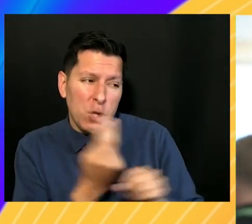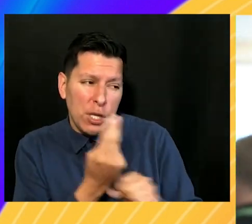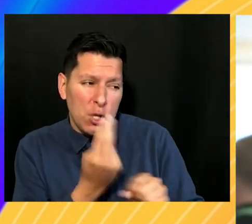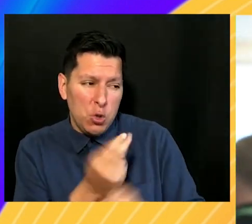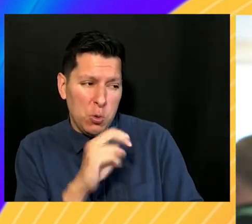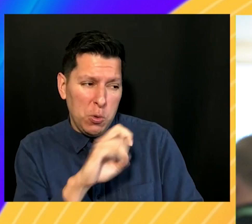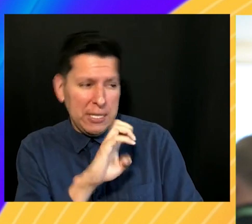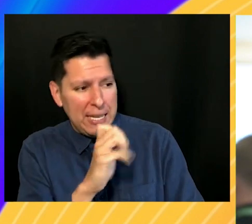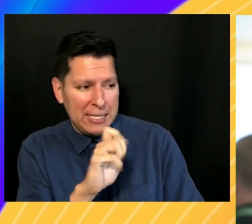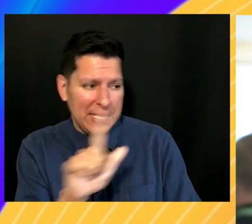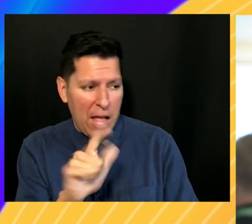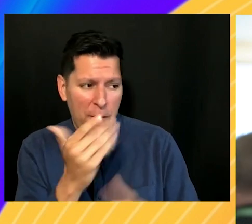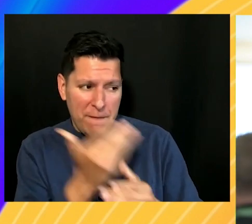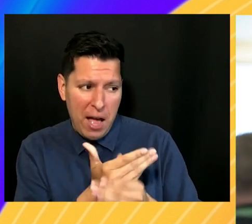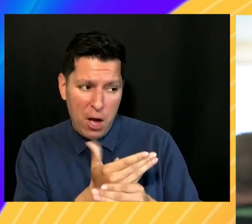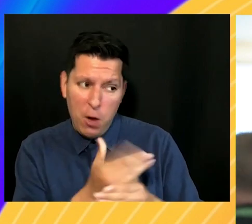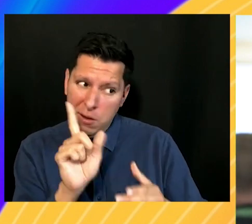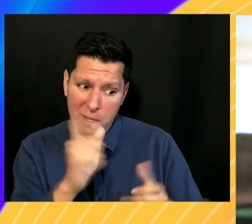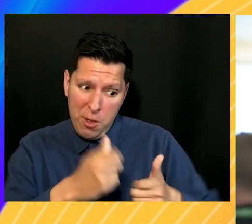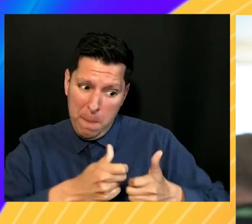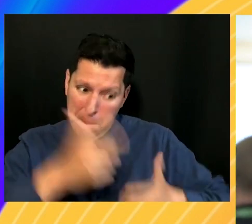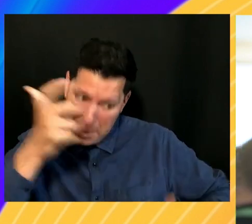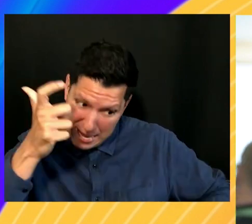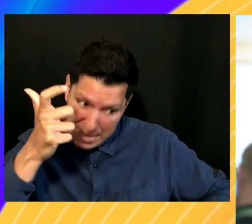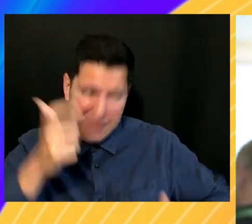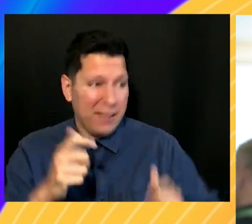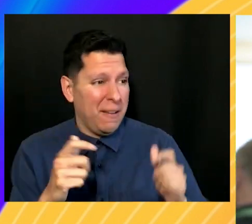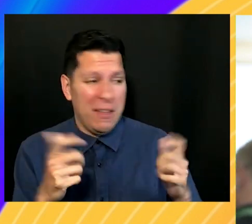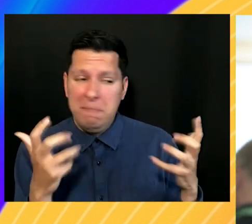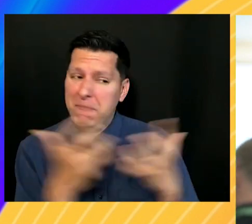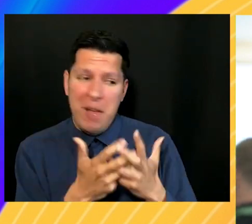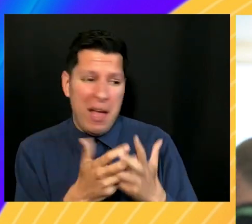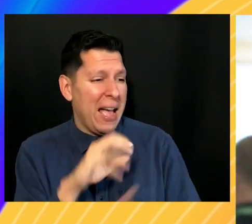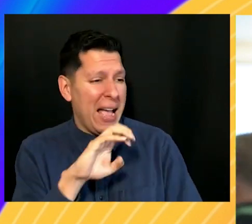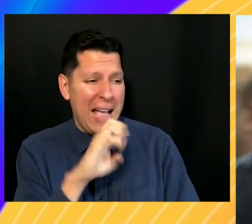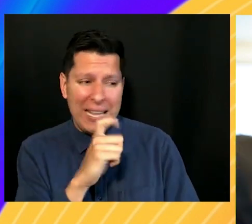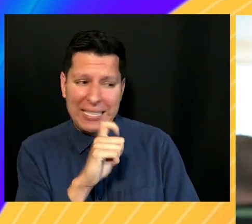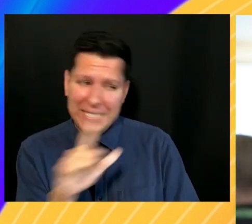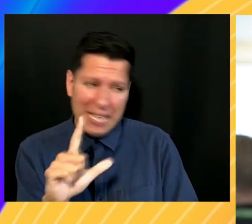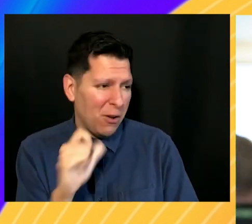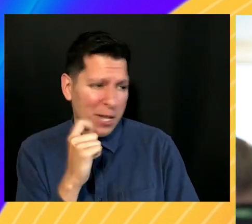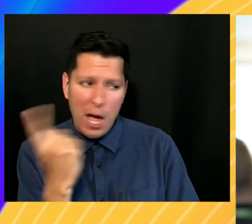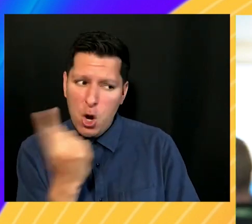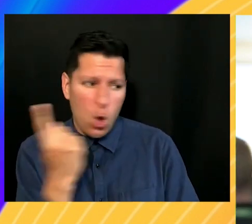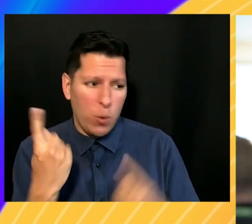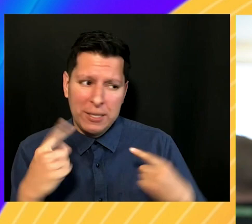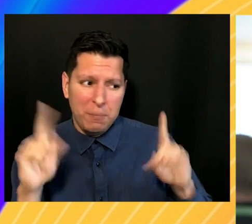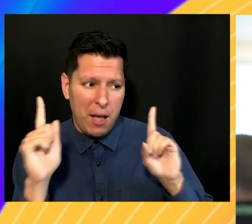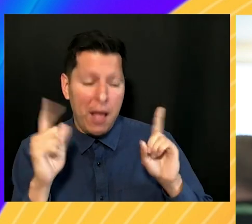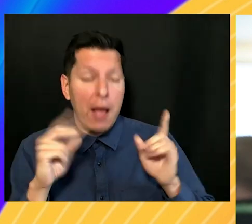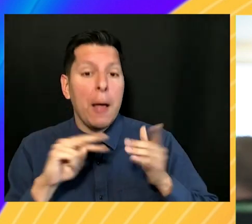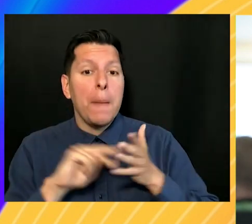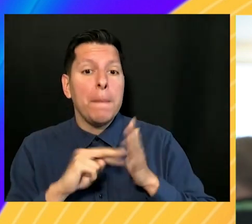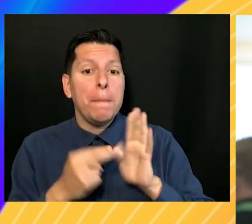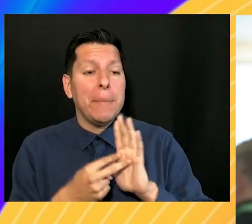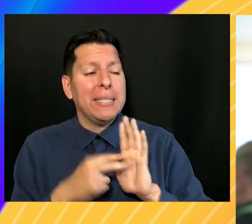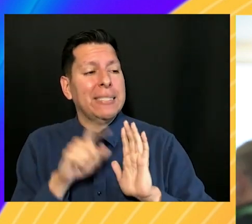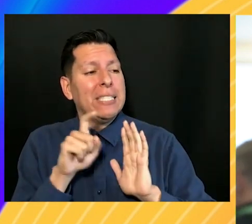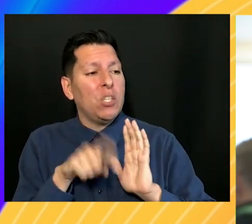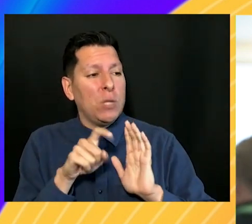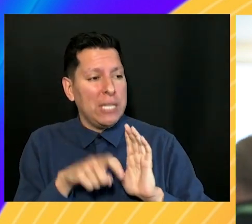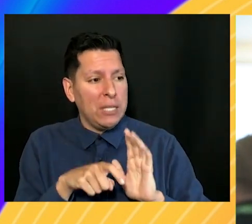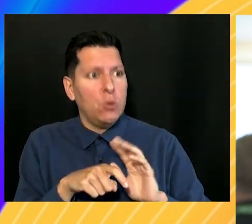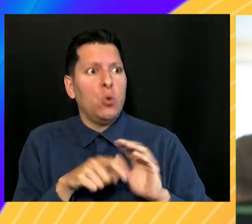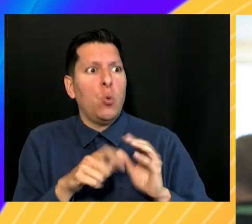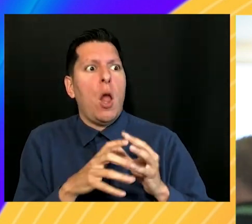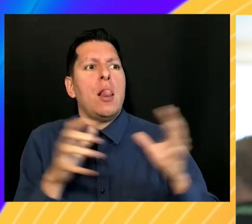they're big, and then the format is just really hard to do anything with. And so you have to do a bit of, you know, quite a bit of